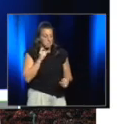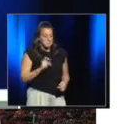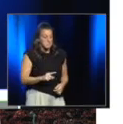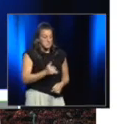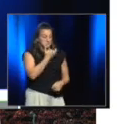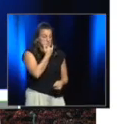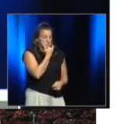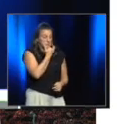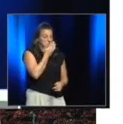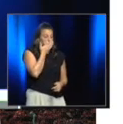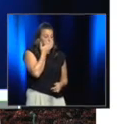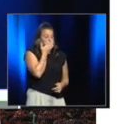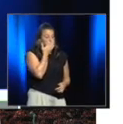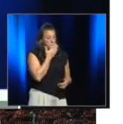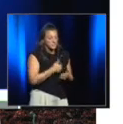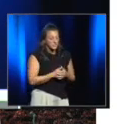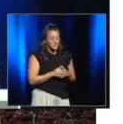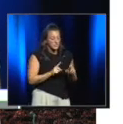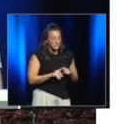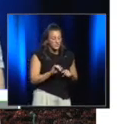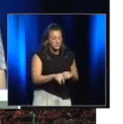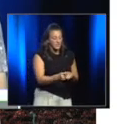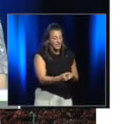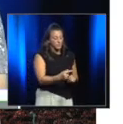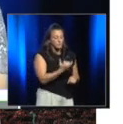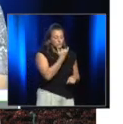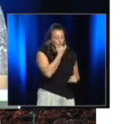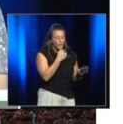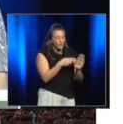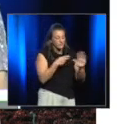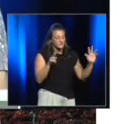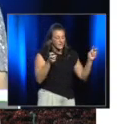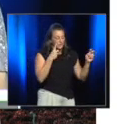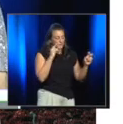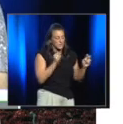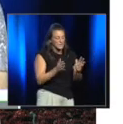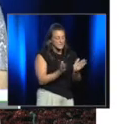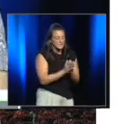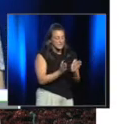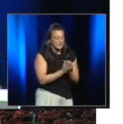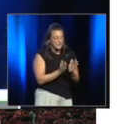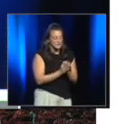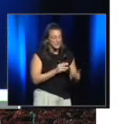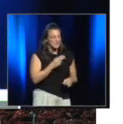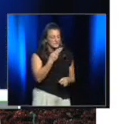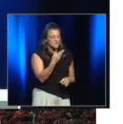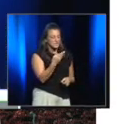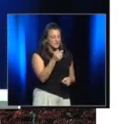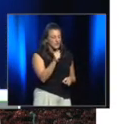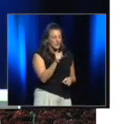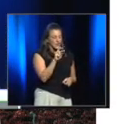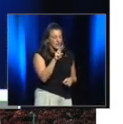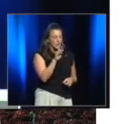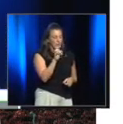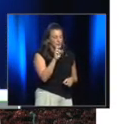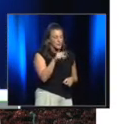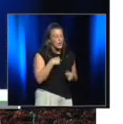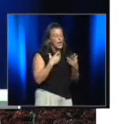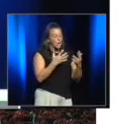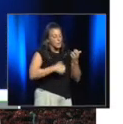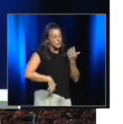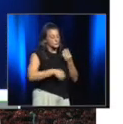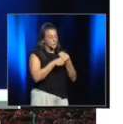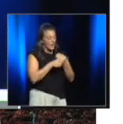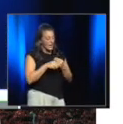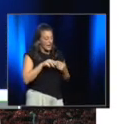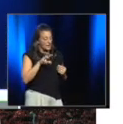but that is not a Weddell seal. That's an elephant seal. I had planned to put a Weddell seal in because I wanted to show that we're